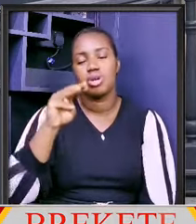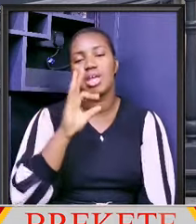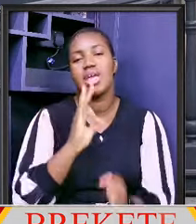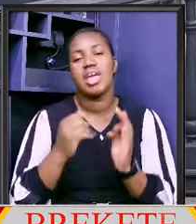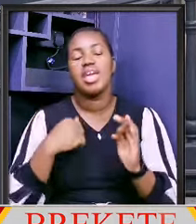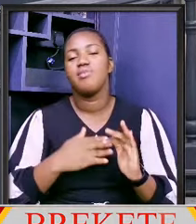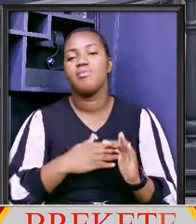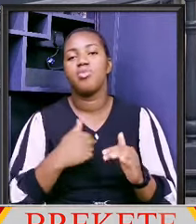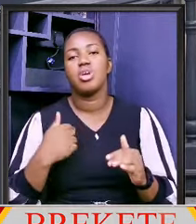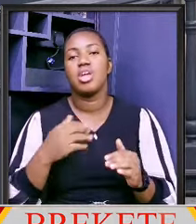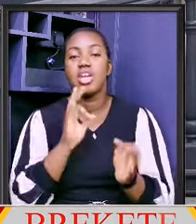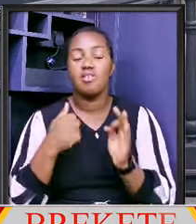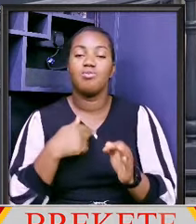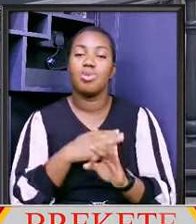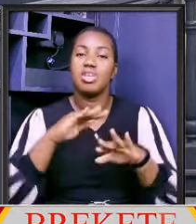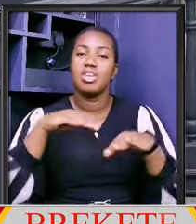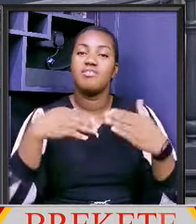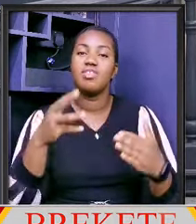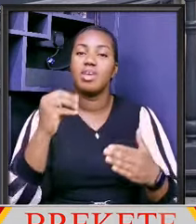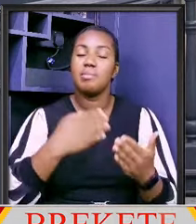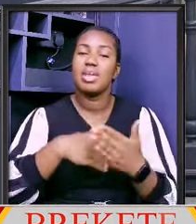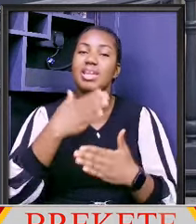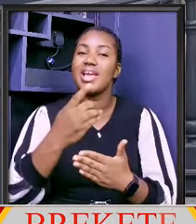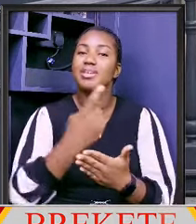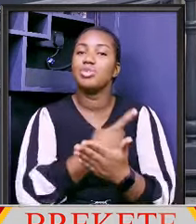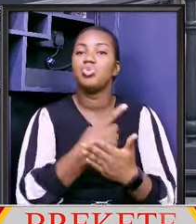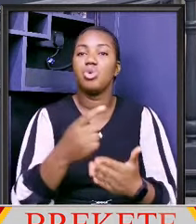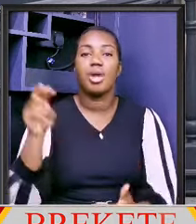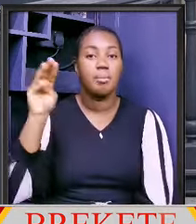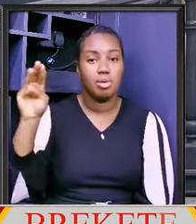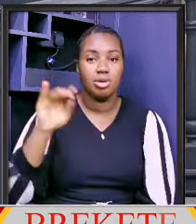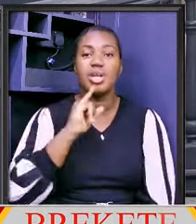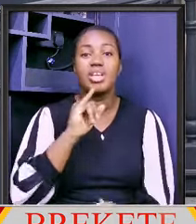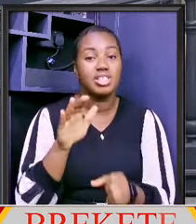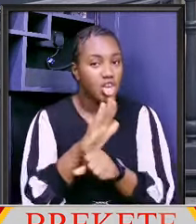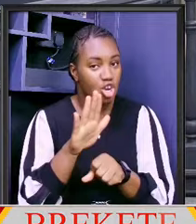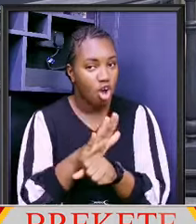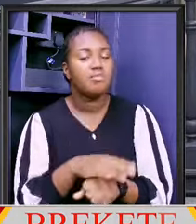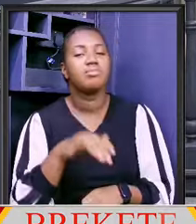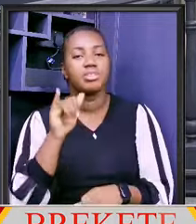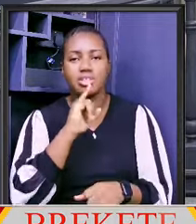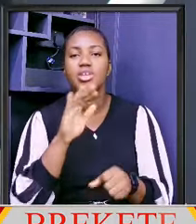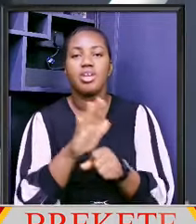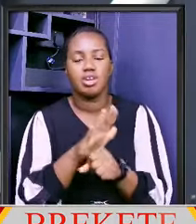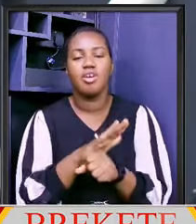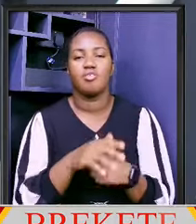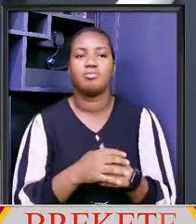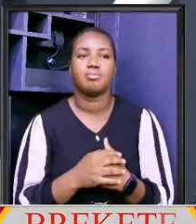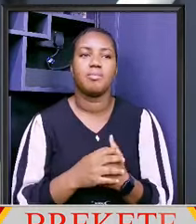him next week Monday, is it enough notice? Yes. Enough notice? Yes, sir.